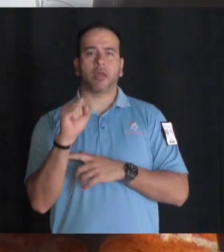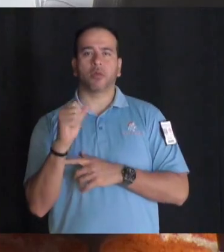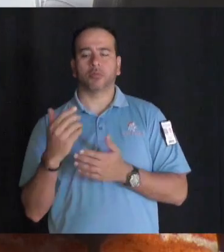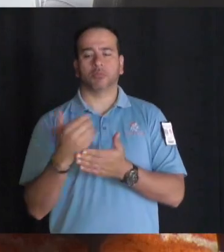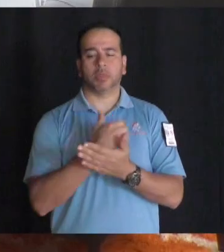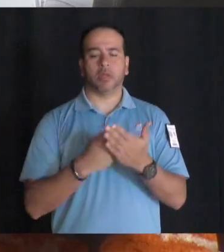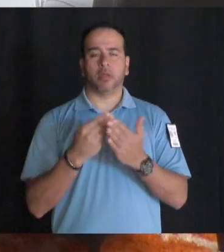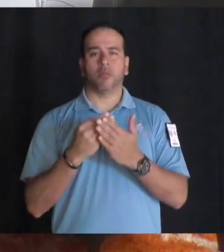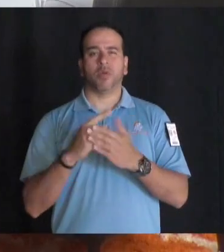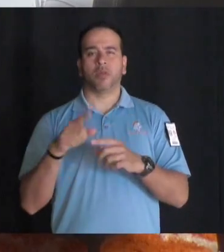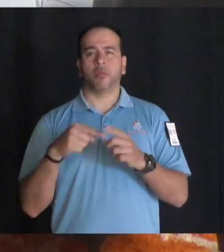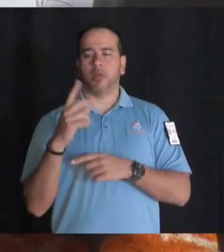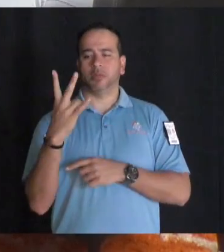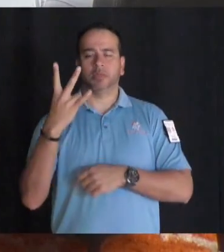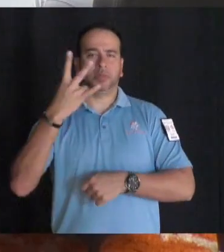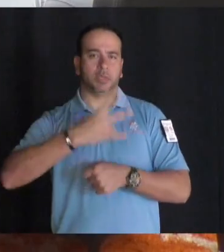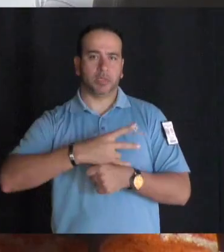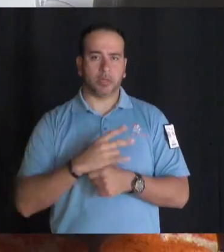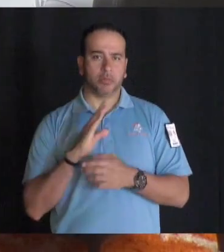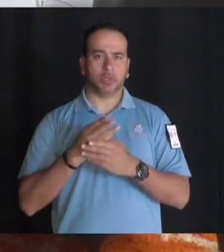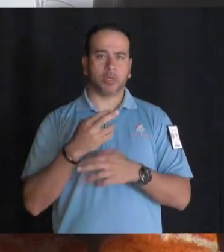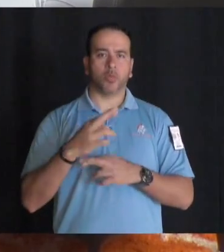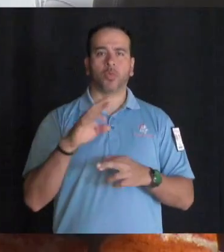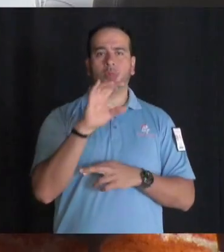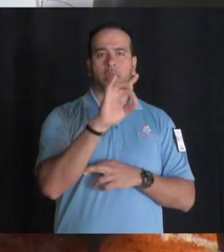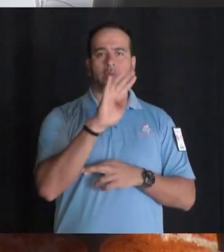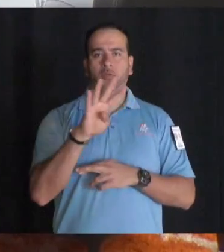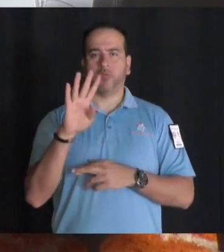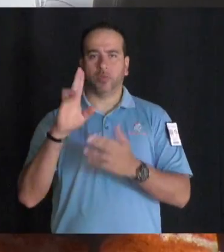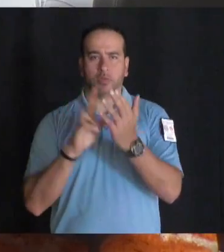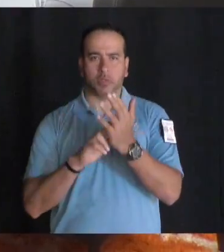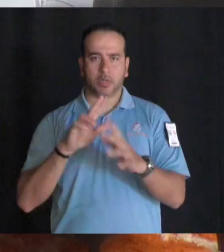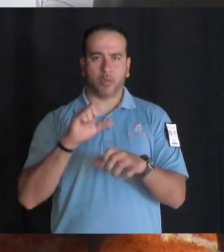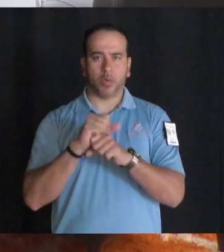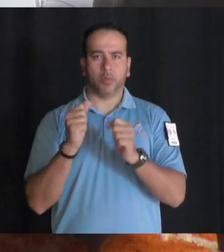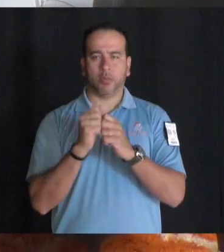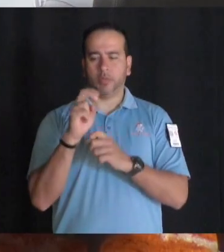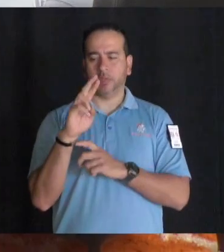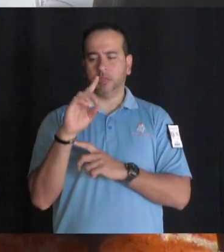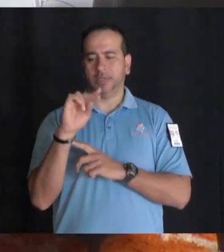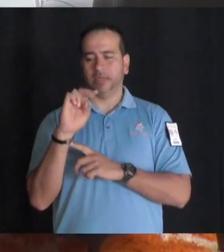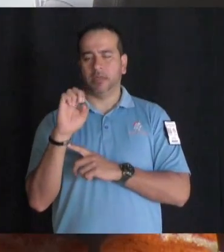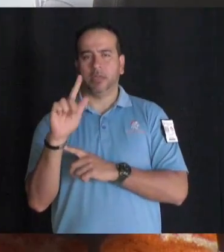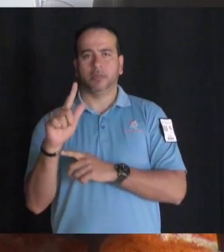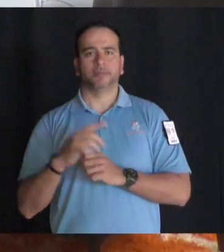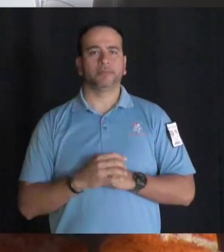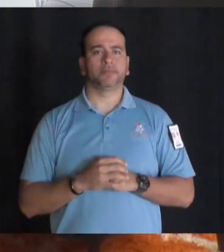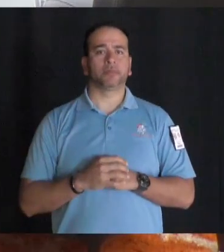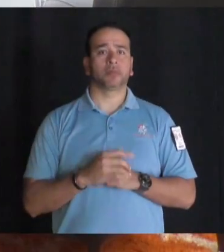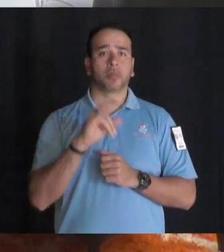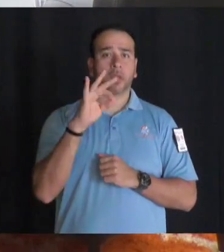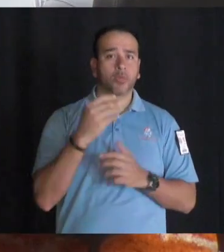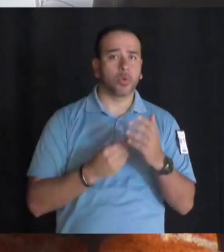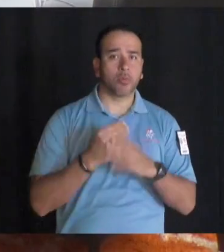your refund in as little as seven days. Stop by room 844 and sign up for an appointment with Mr. Daniel. If